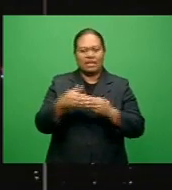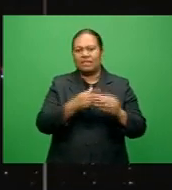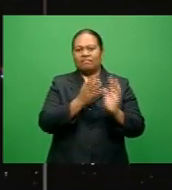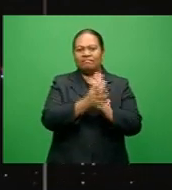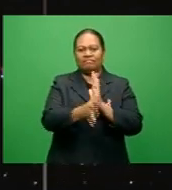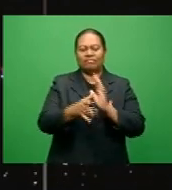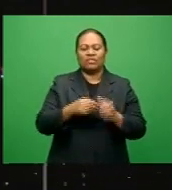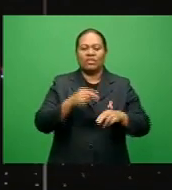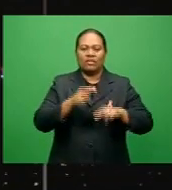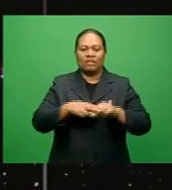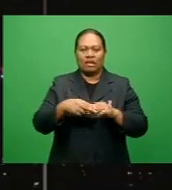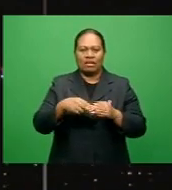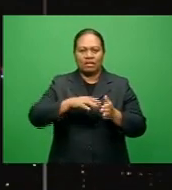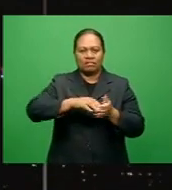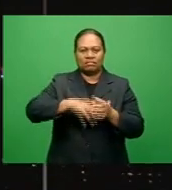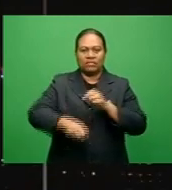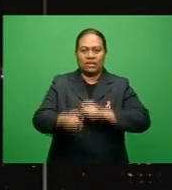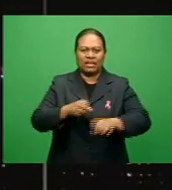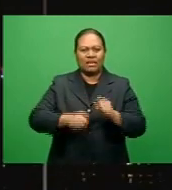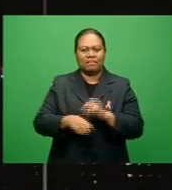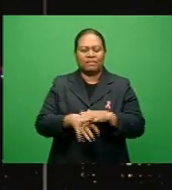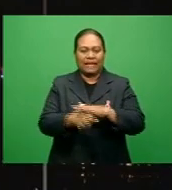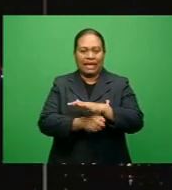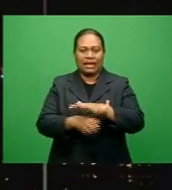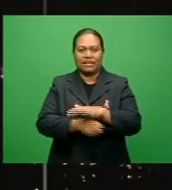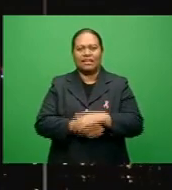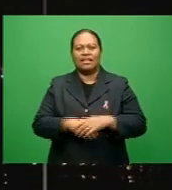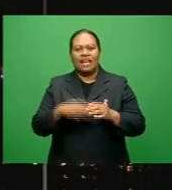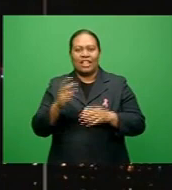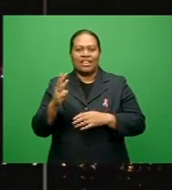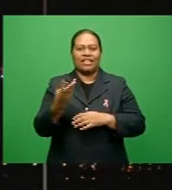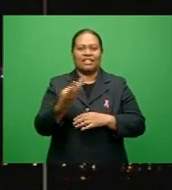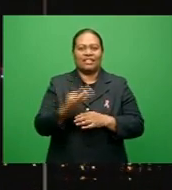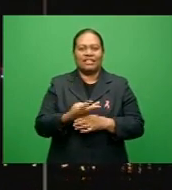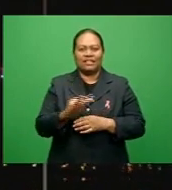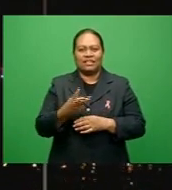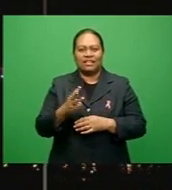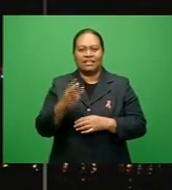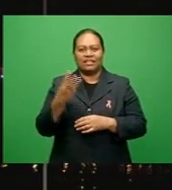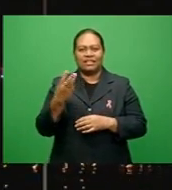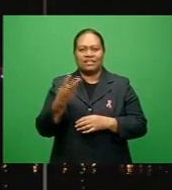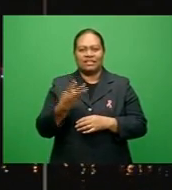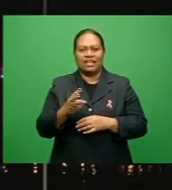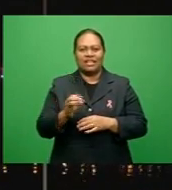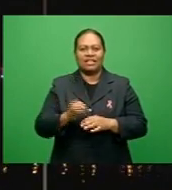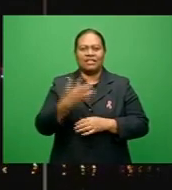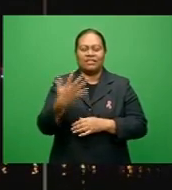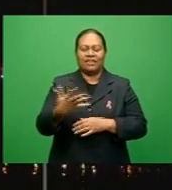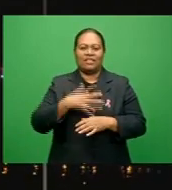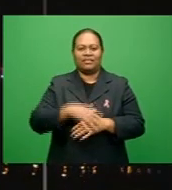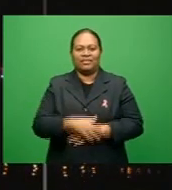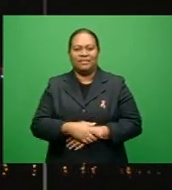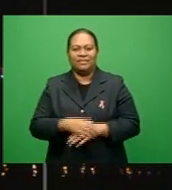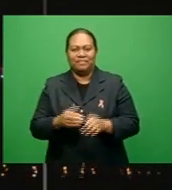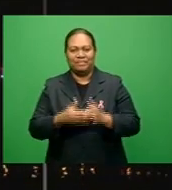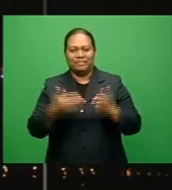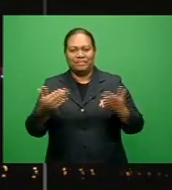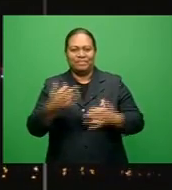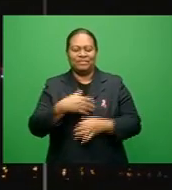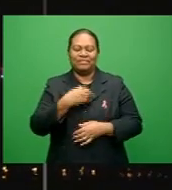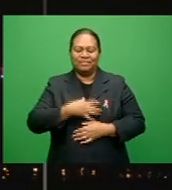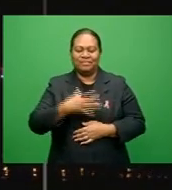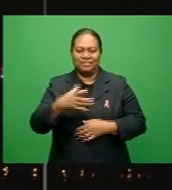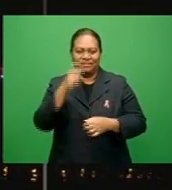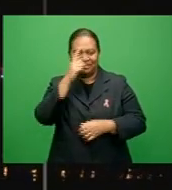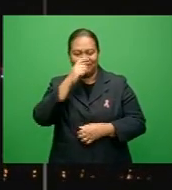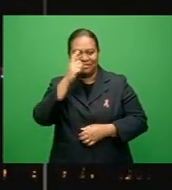Fiji Airways denies discrimination and victimisation, and 35 offenders find permanent work. Now for these stories and others, tune